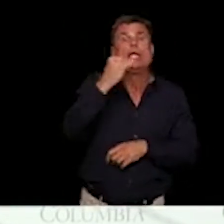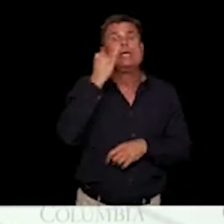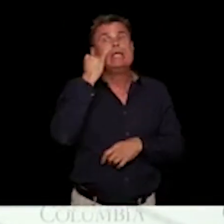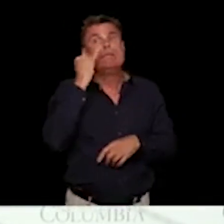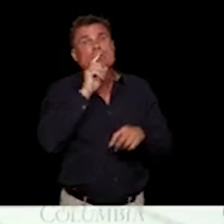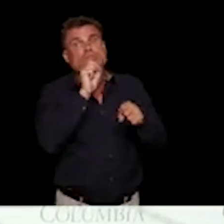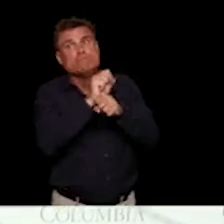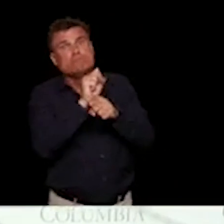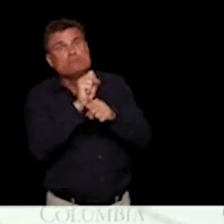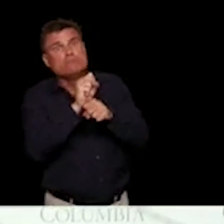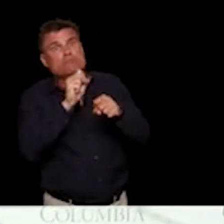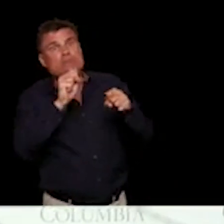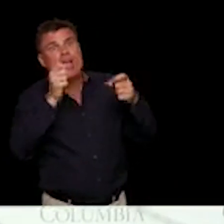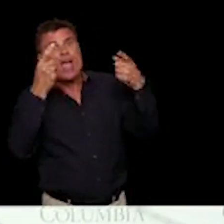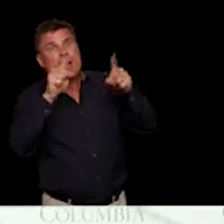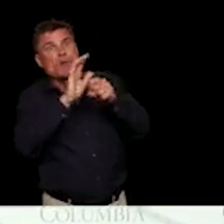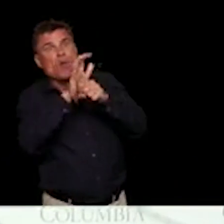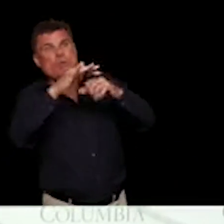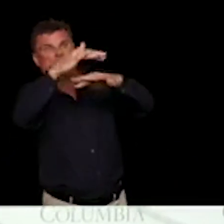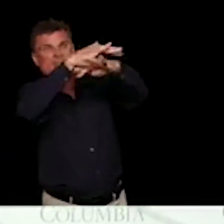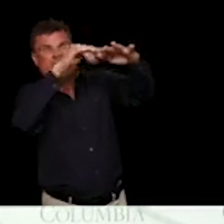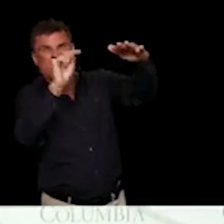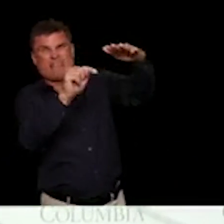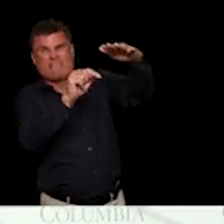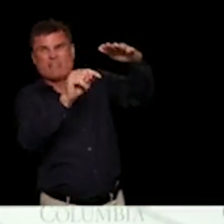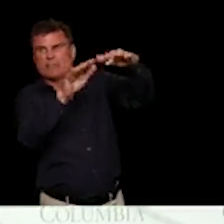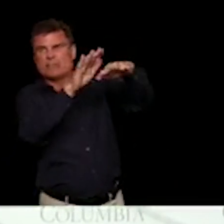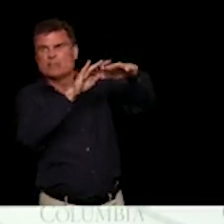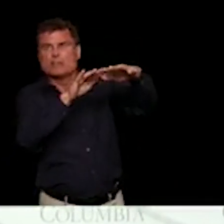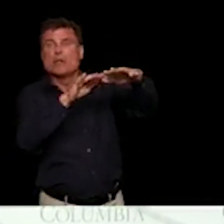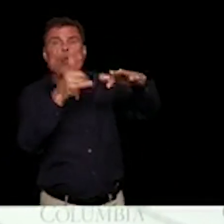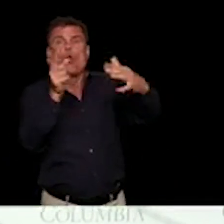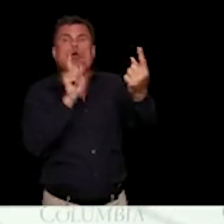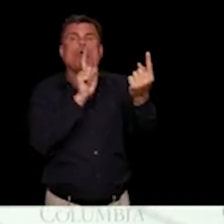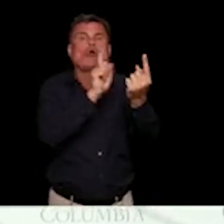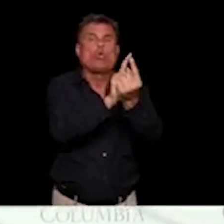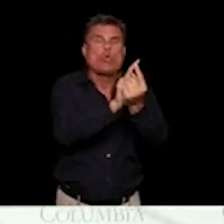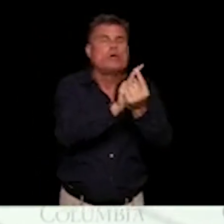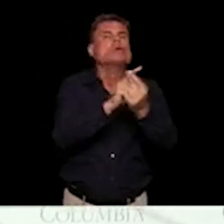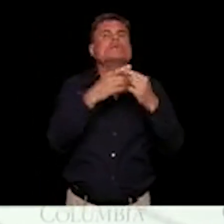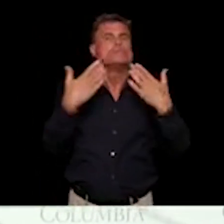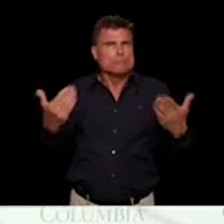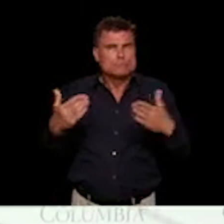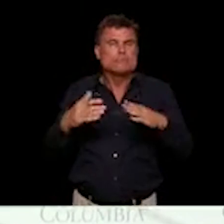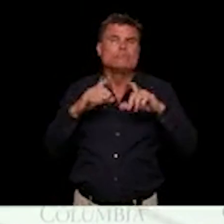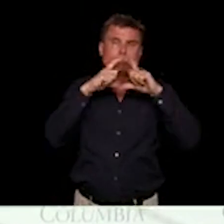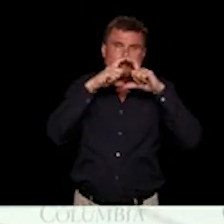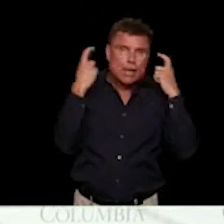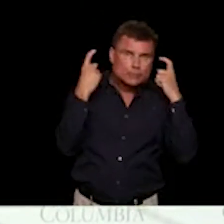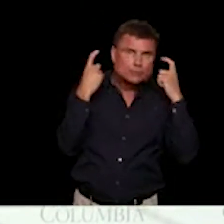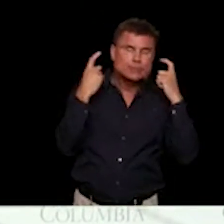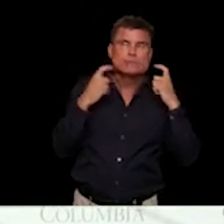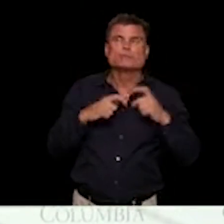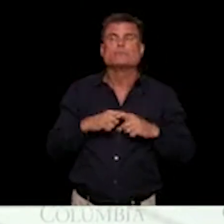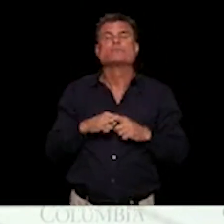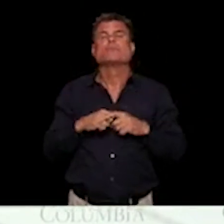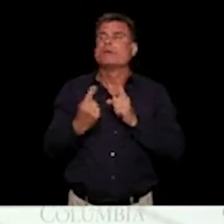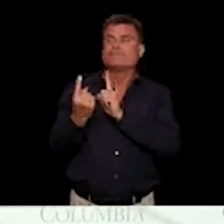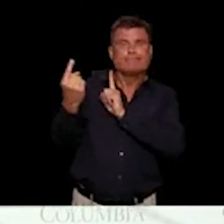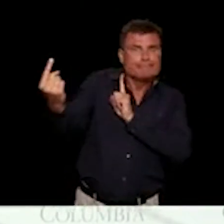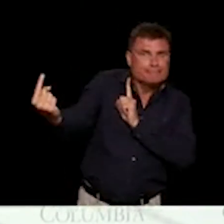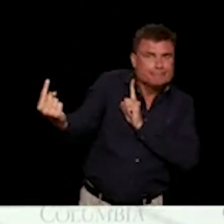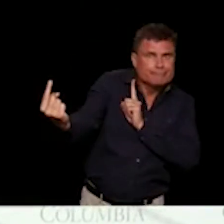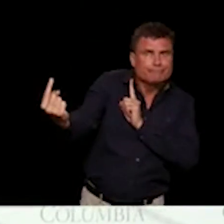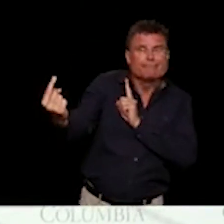be just before your symptoms. So we have given these guidelines over many, many weeks, where I think public